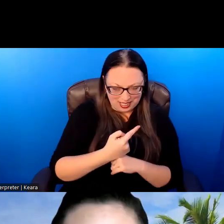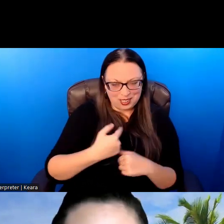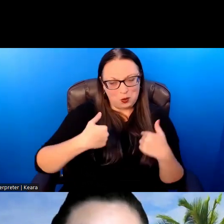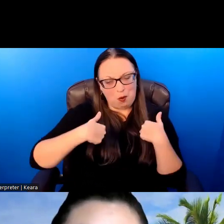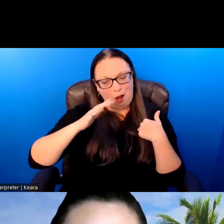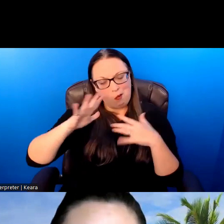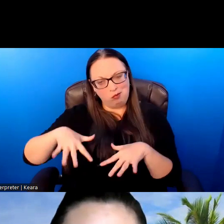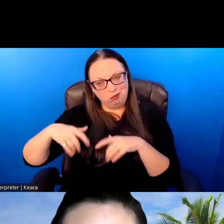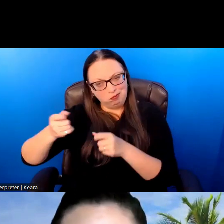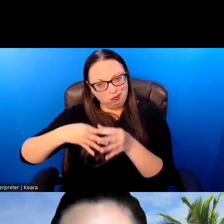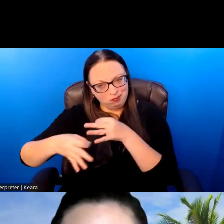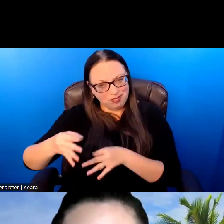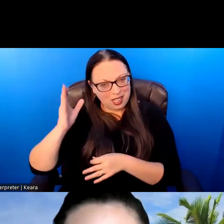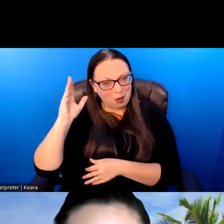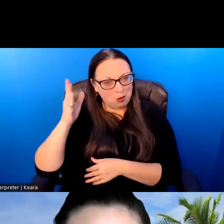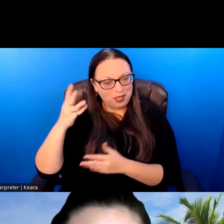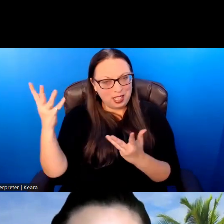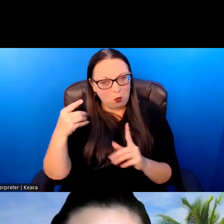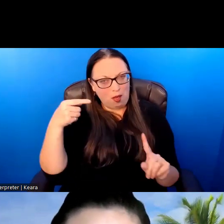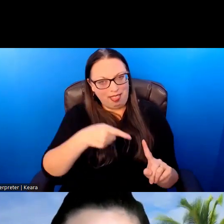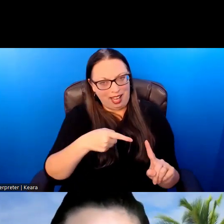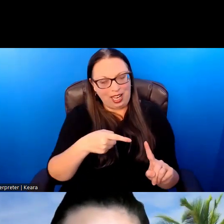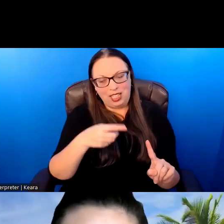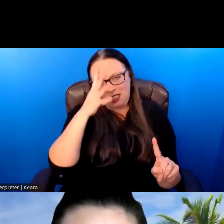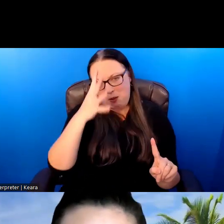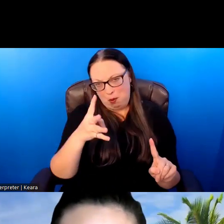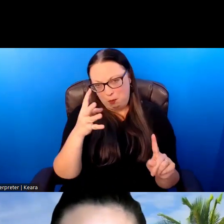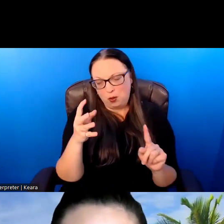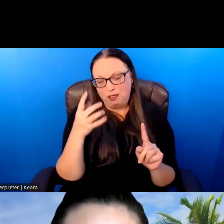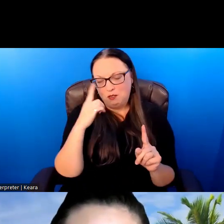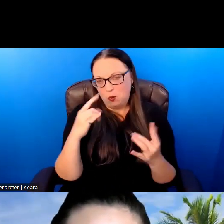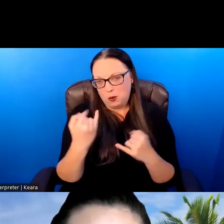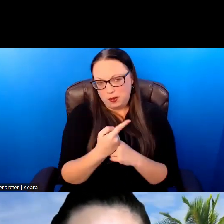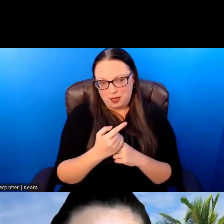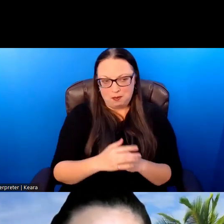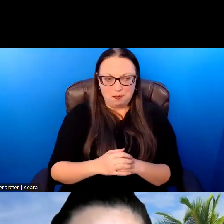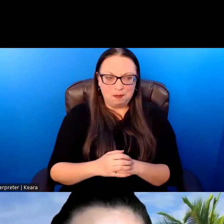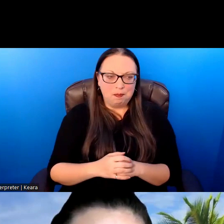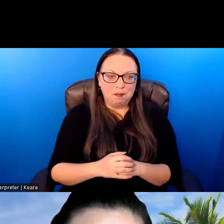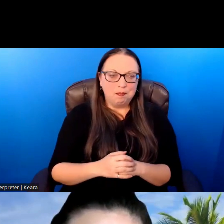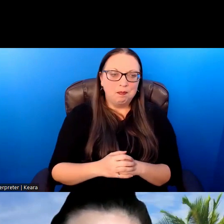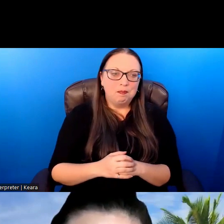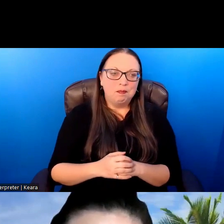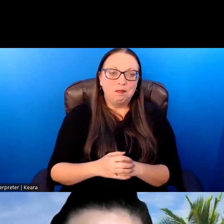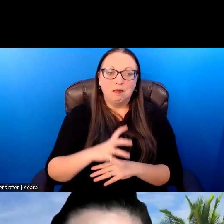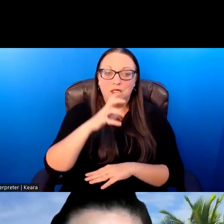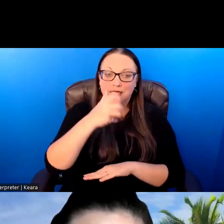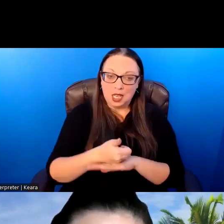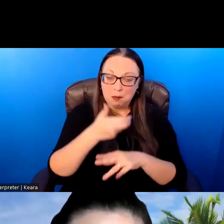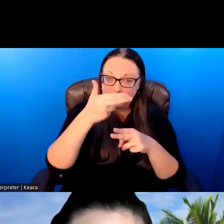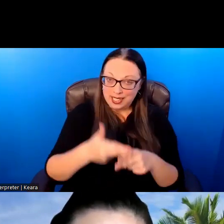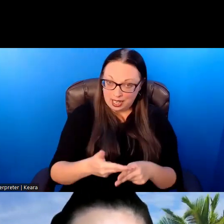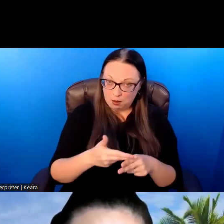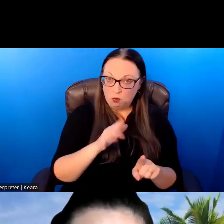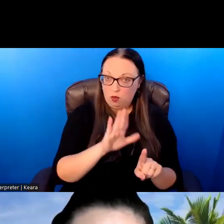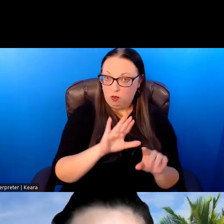in and present what they have put together for you guys today. They have established a name for their